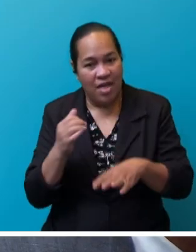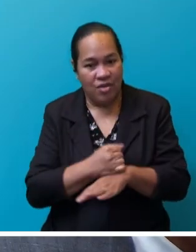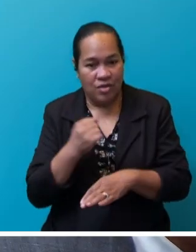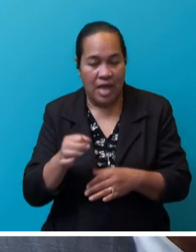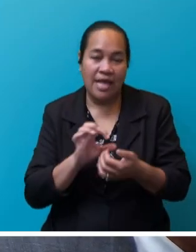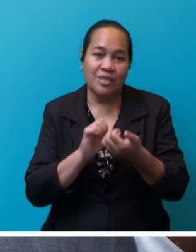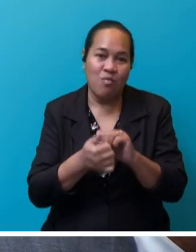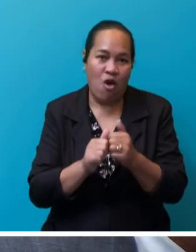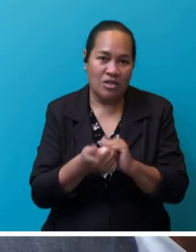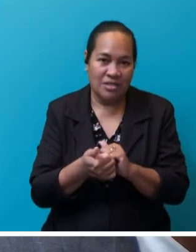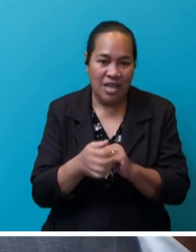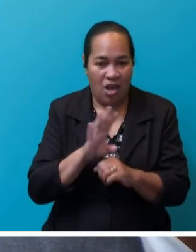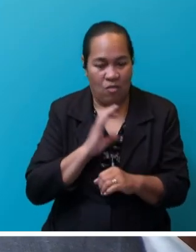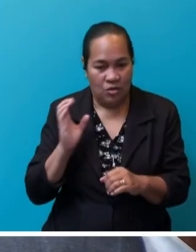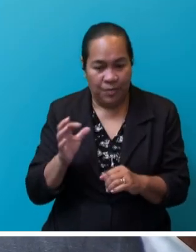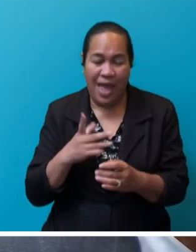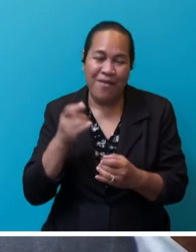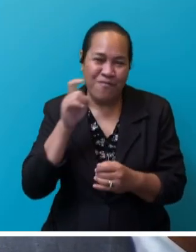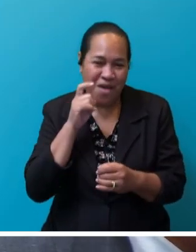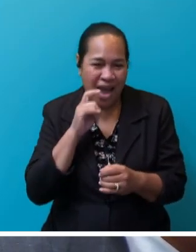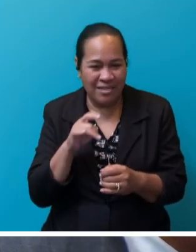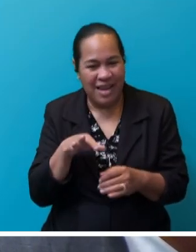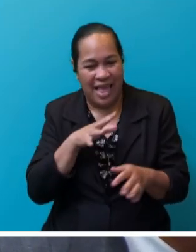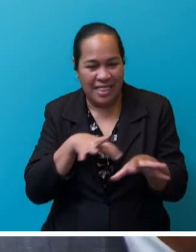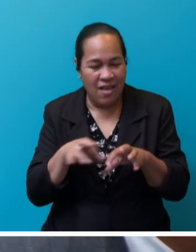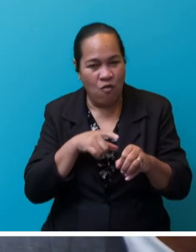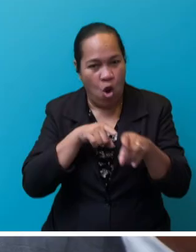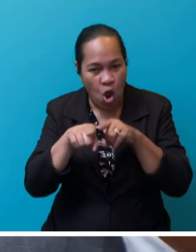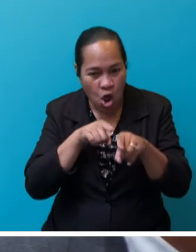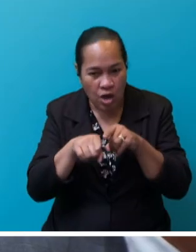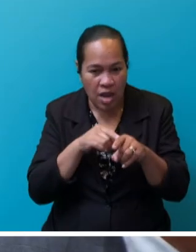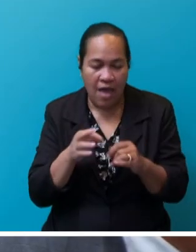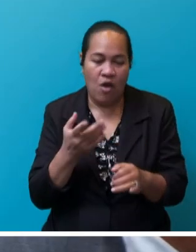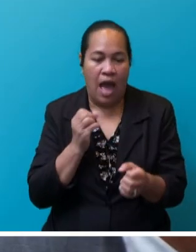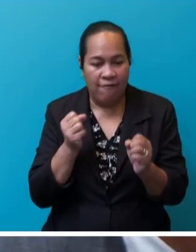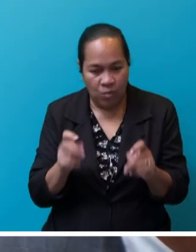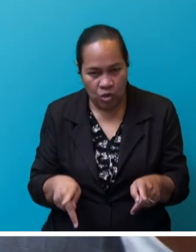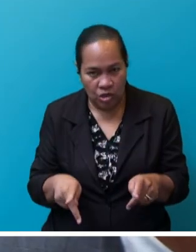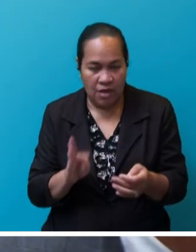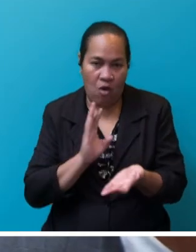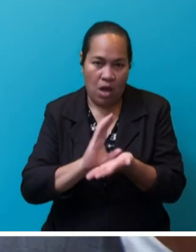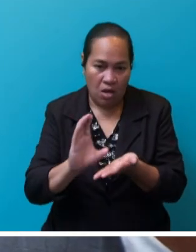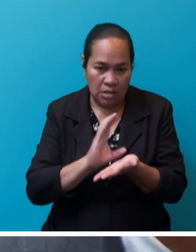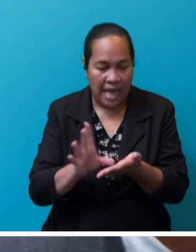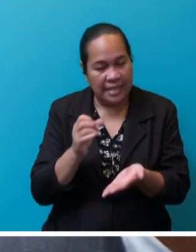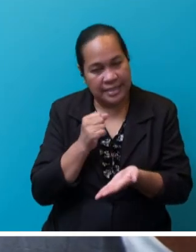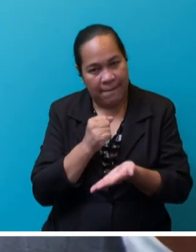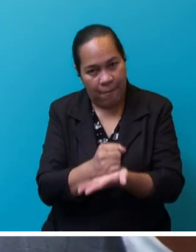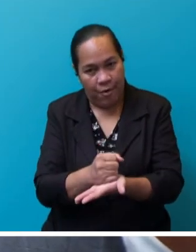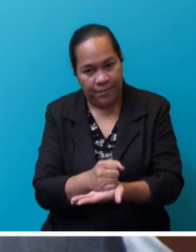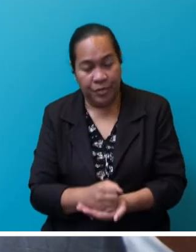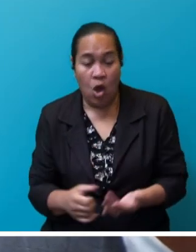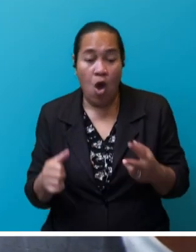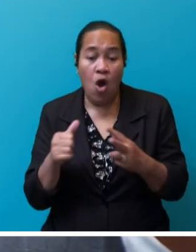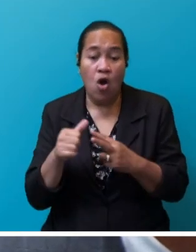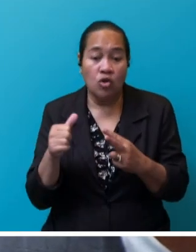Commission. There were fun activities for learning, opportunities for counseling and support, and more importantly, availability